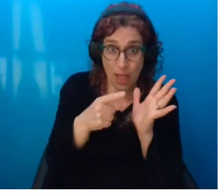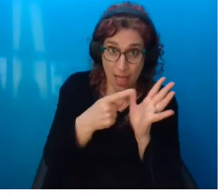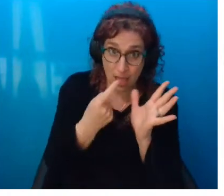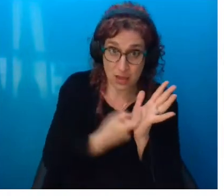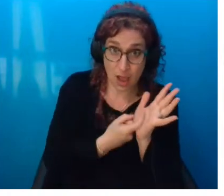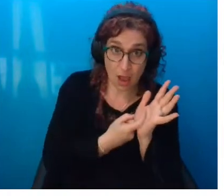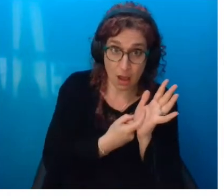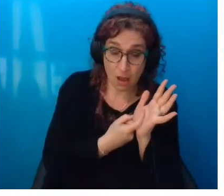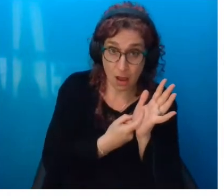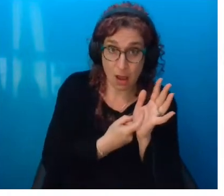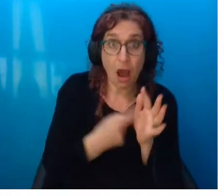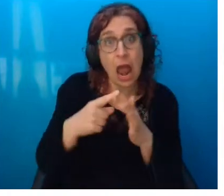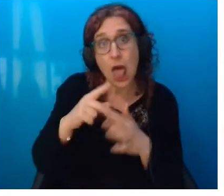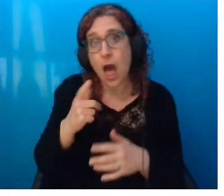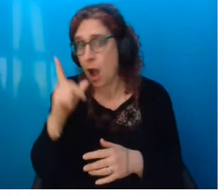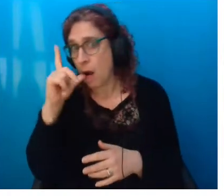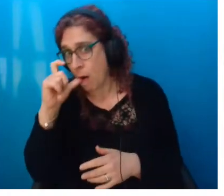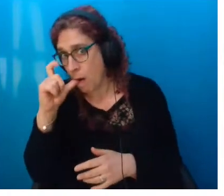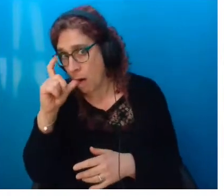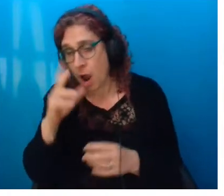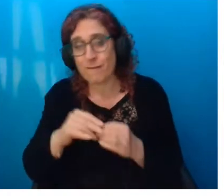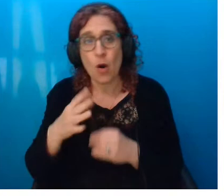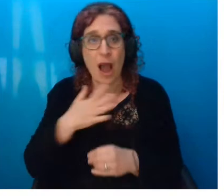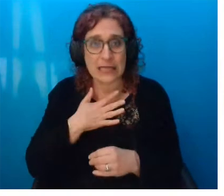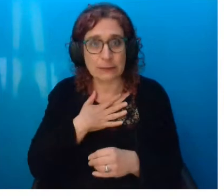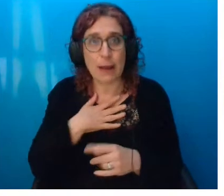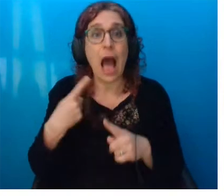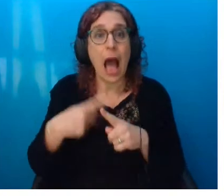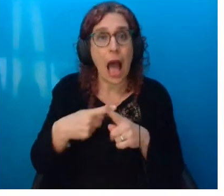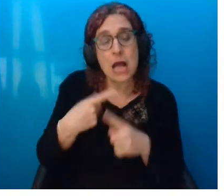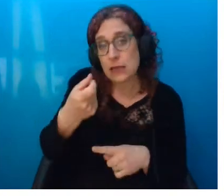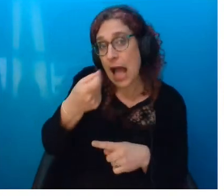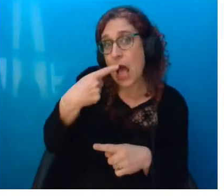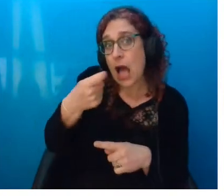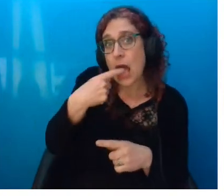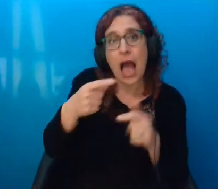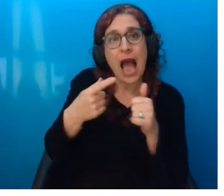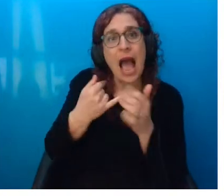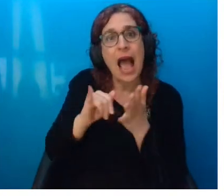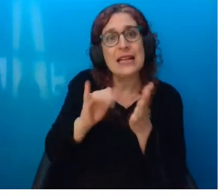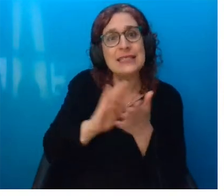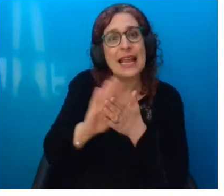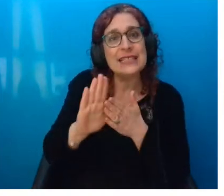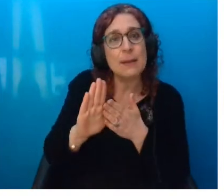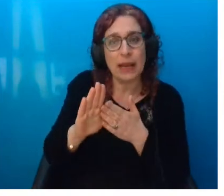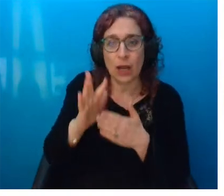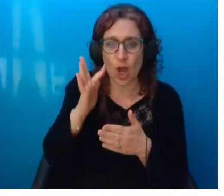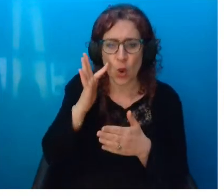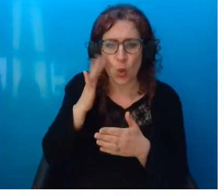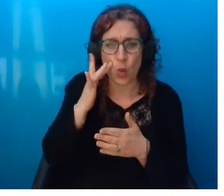corticosteroids for asthma, and antihistamines. And when would you consider using montelukast?